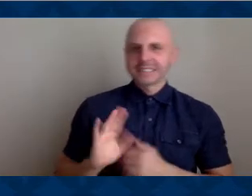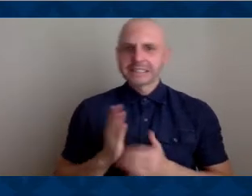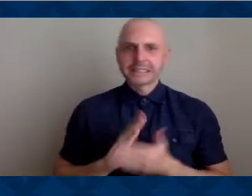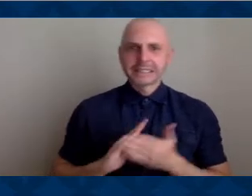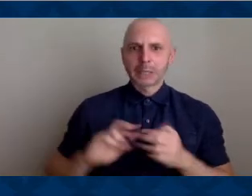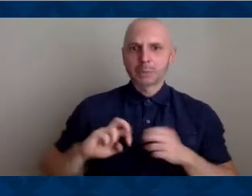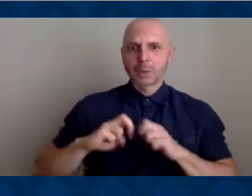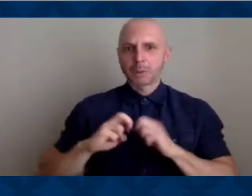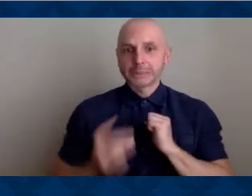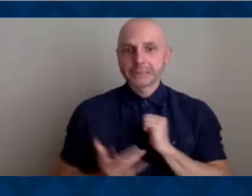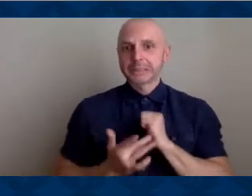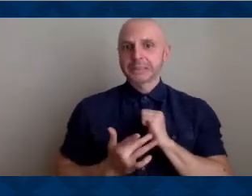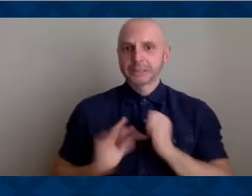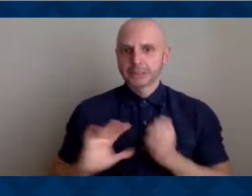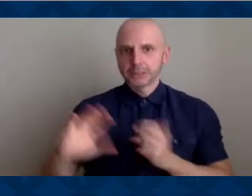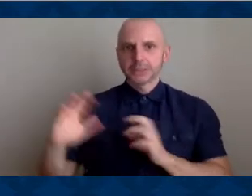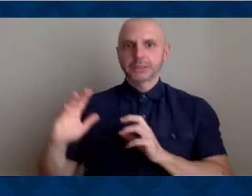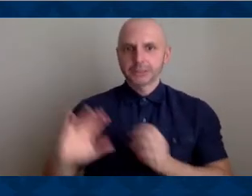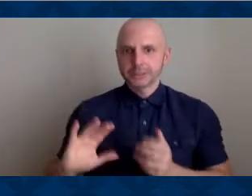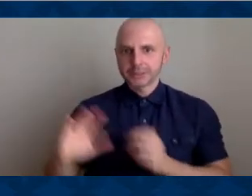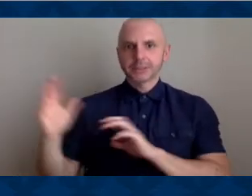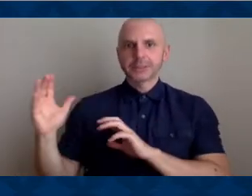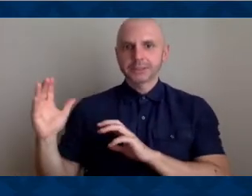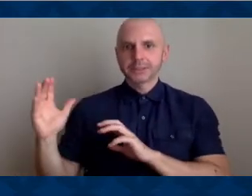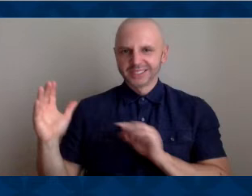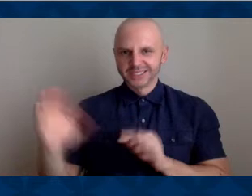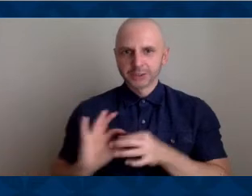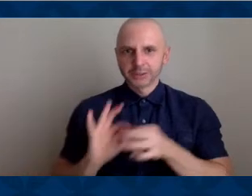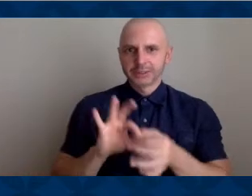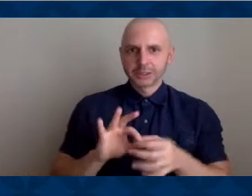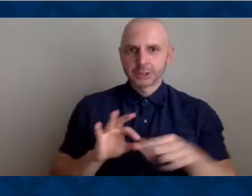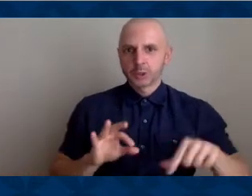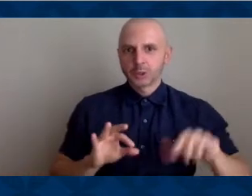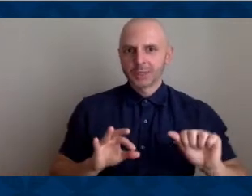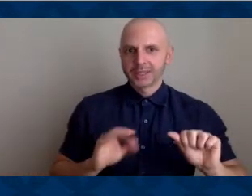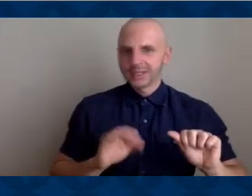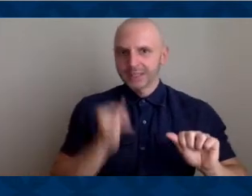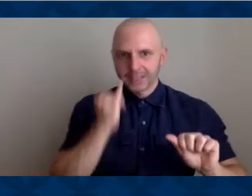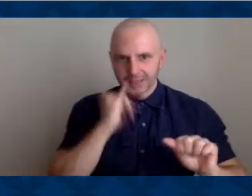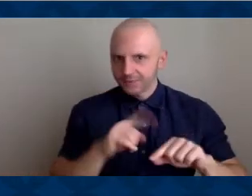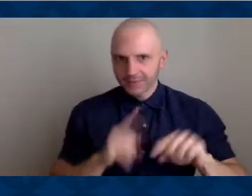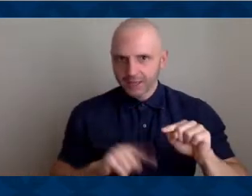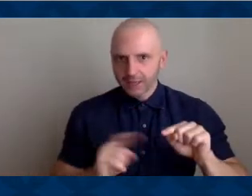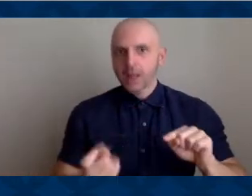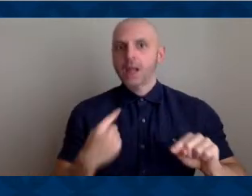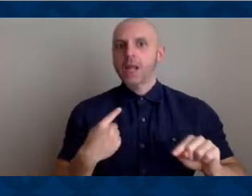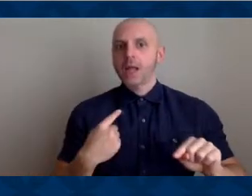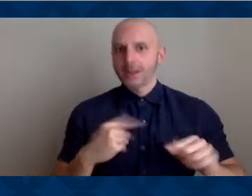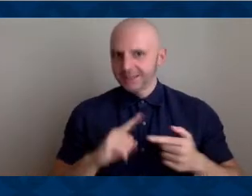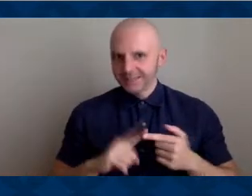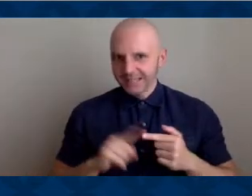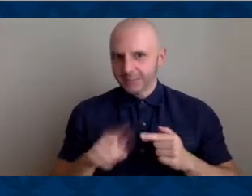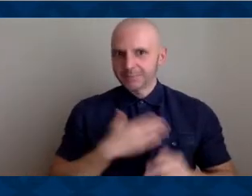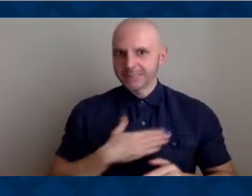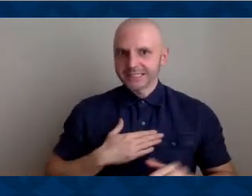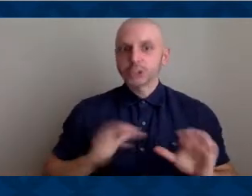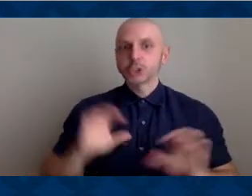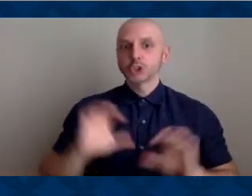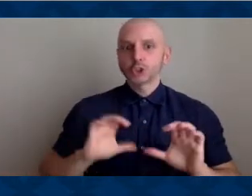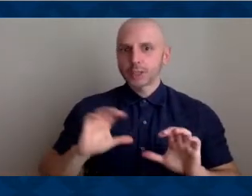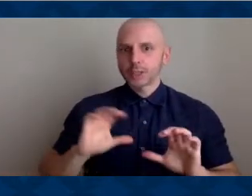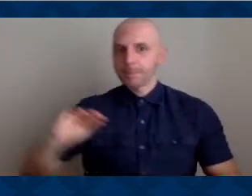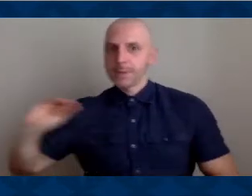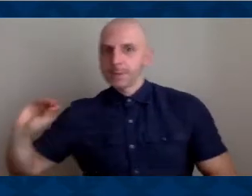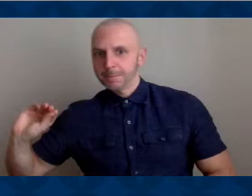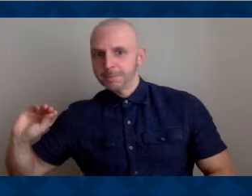any of our speakers tonight, please just add them to the discussion and we'll communicate them to our speakers. To